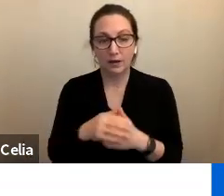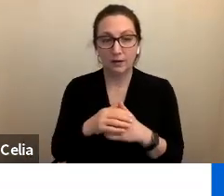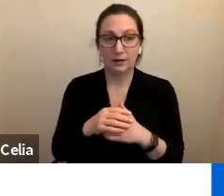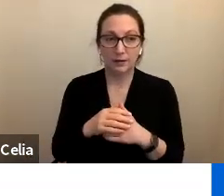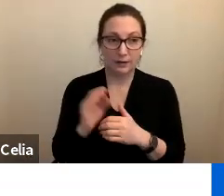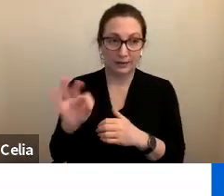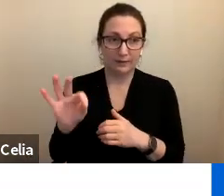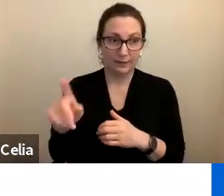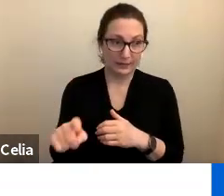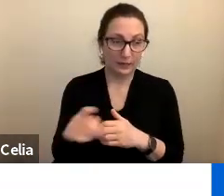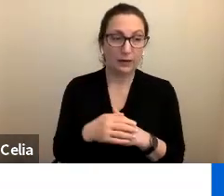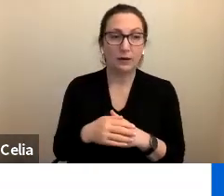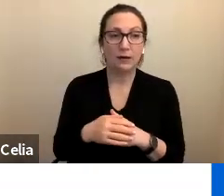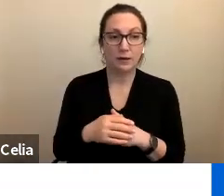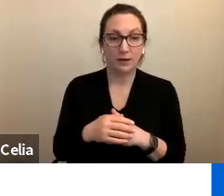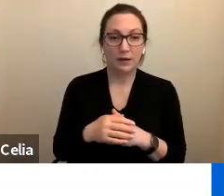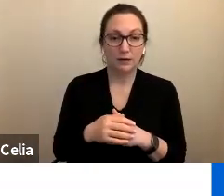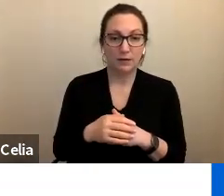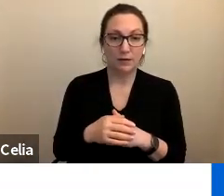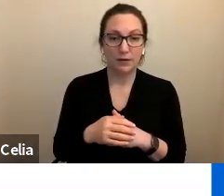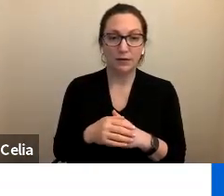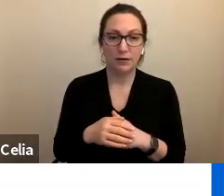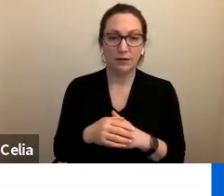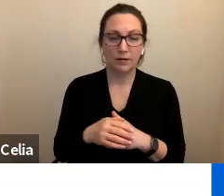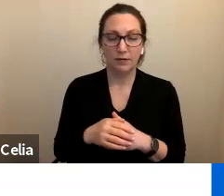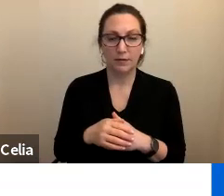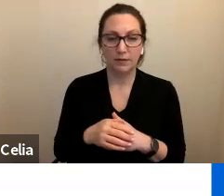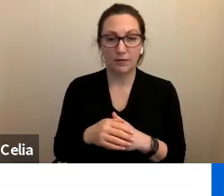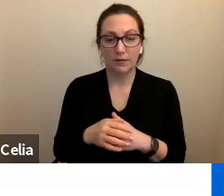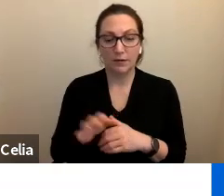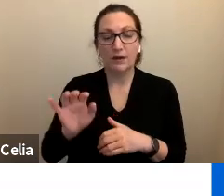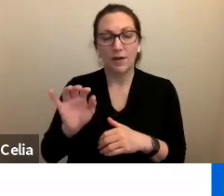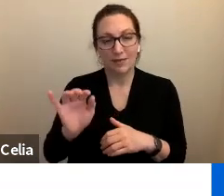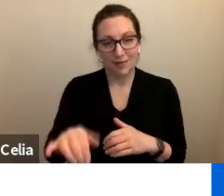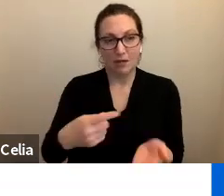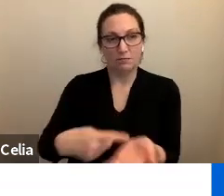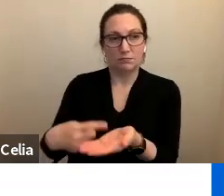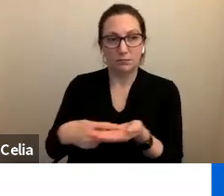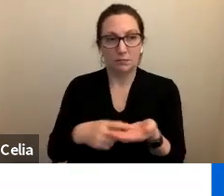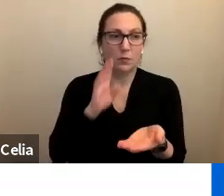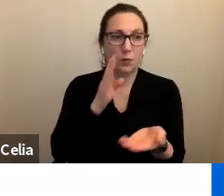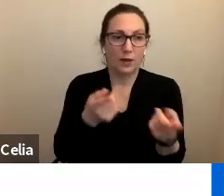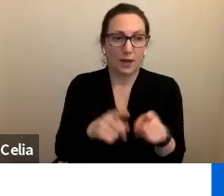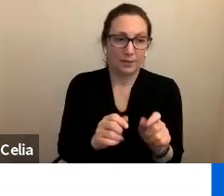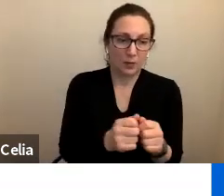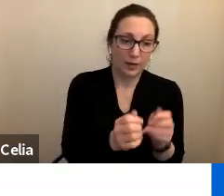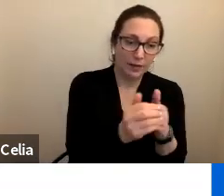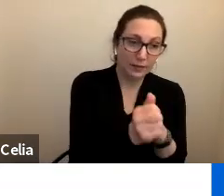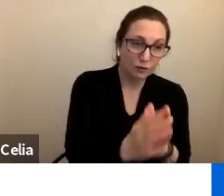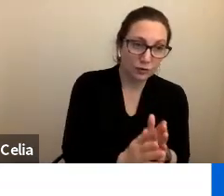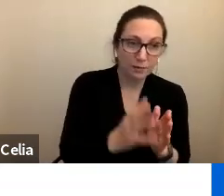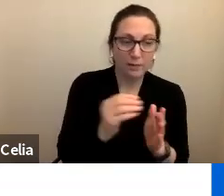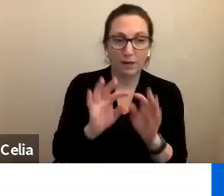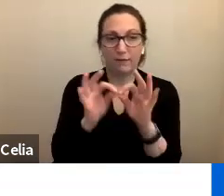obviously a conversation that happens in partnership with the family, student, and work that happens with the school as